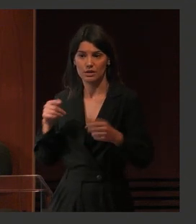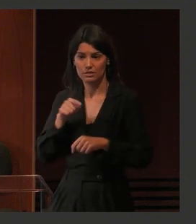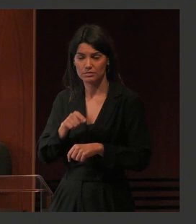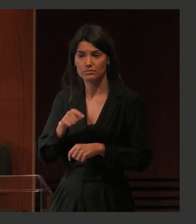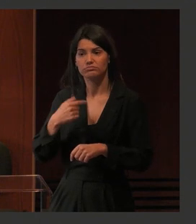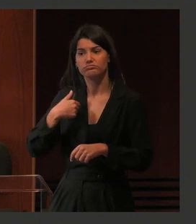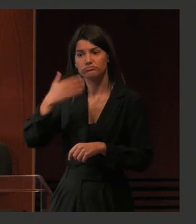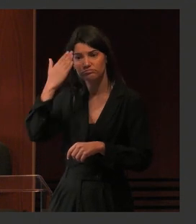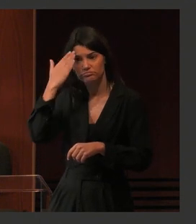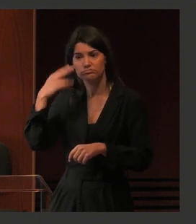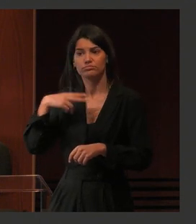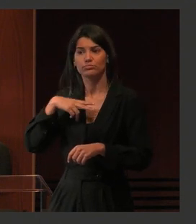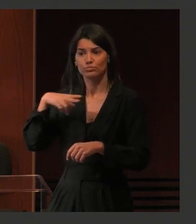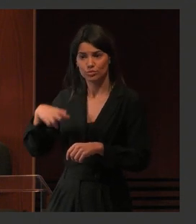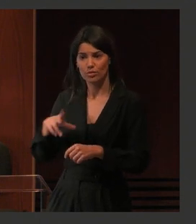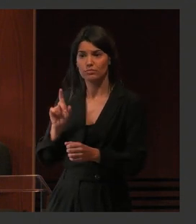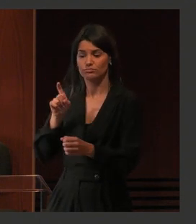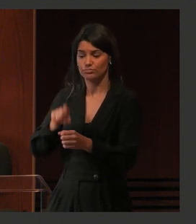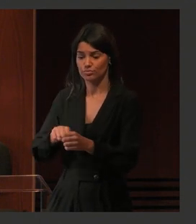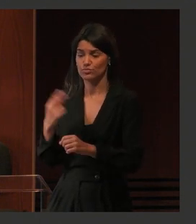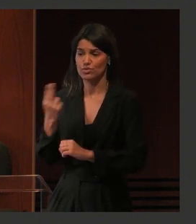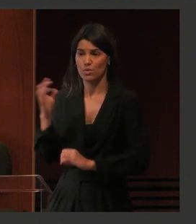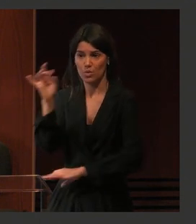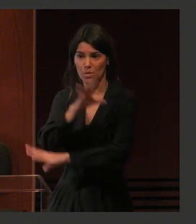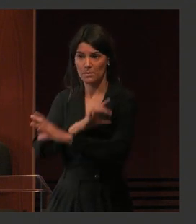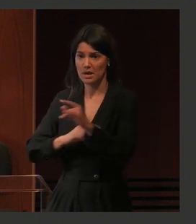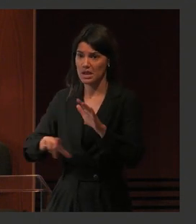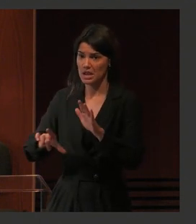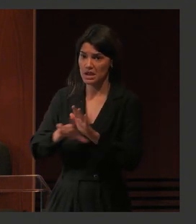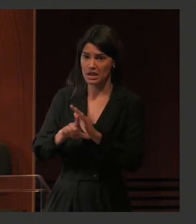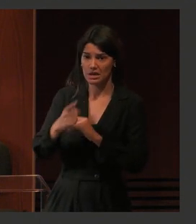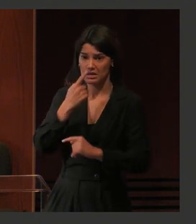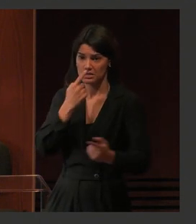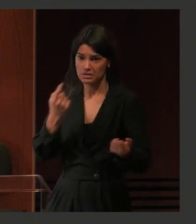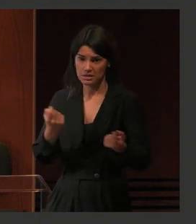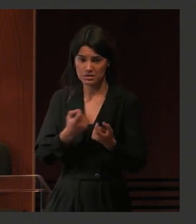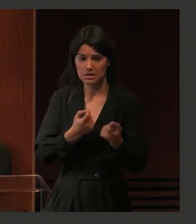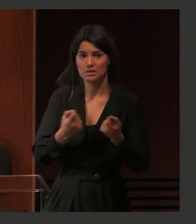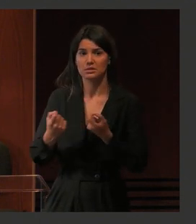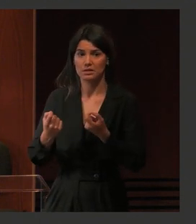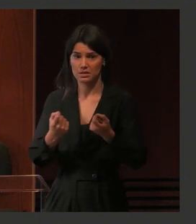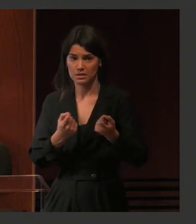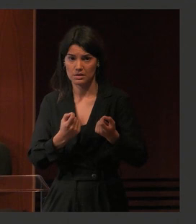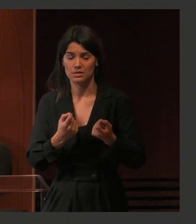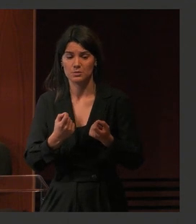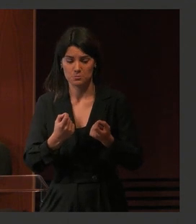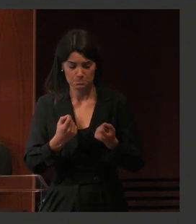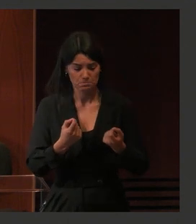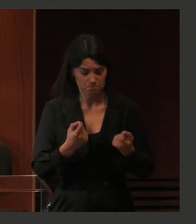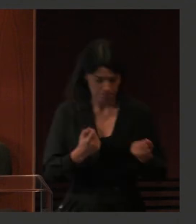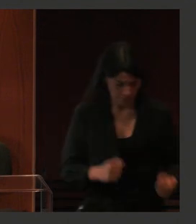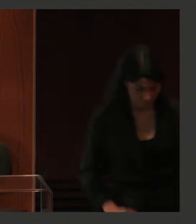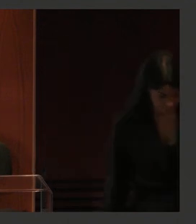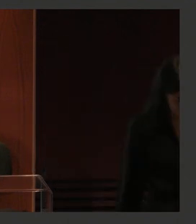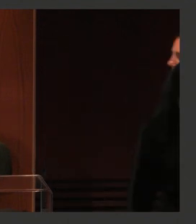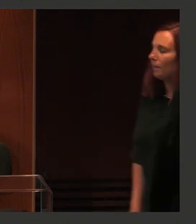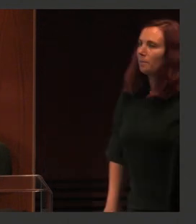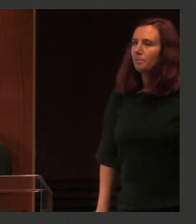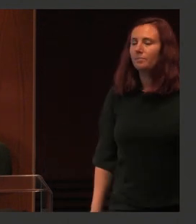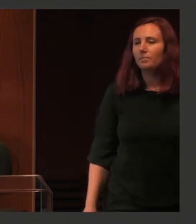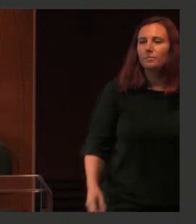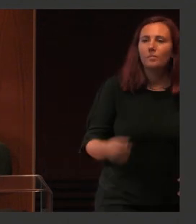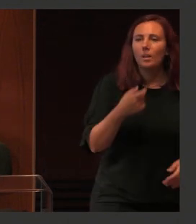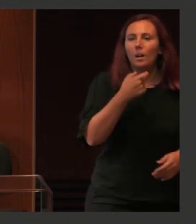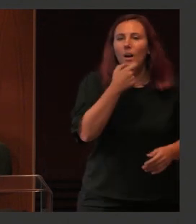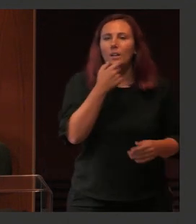Union that say when information is secret, which information should not